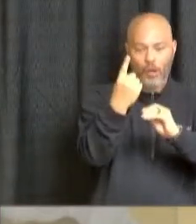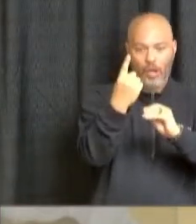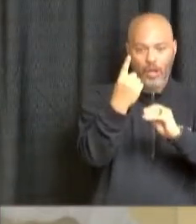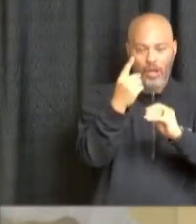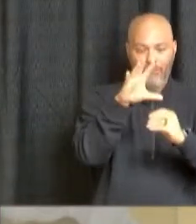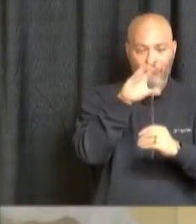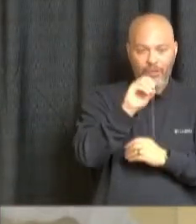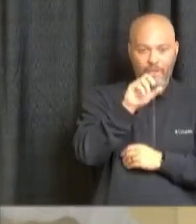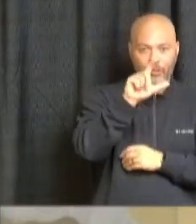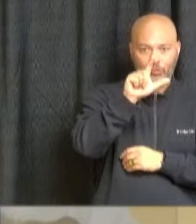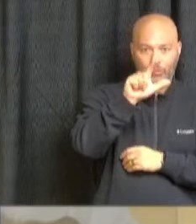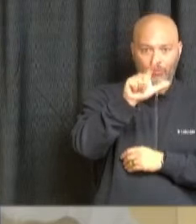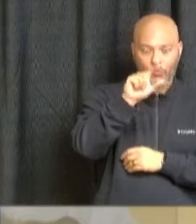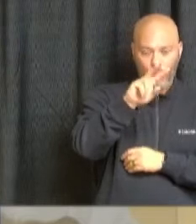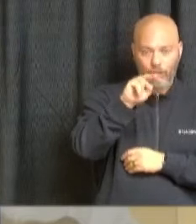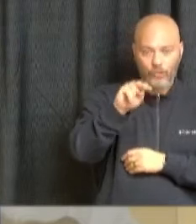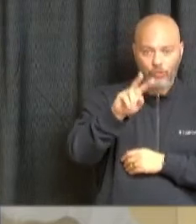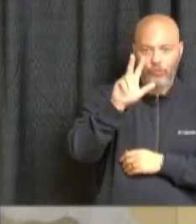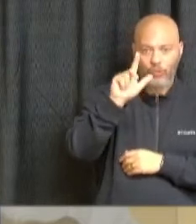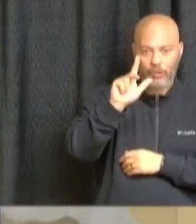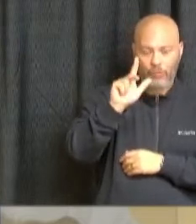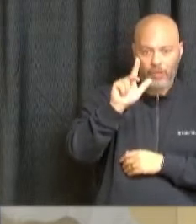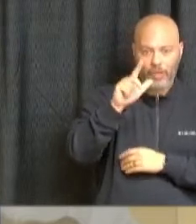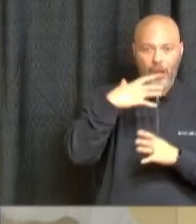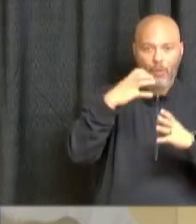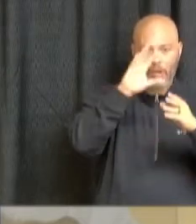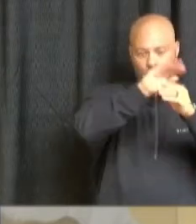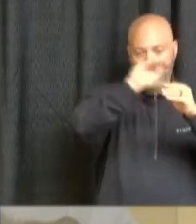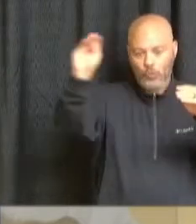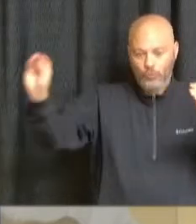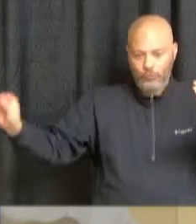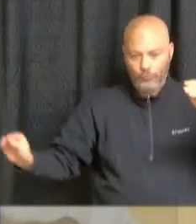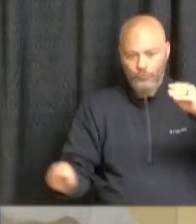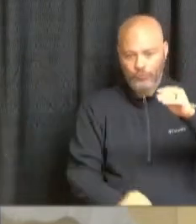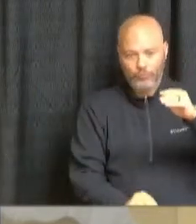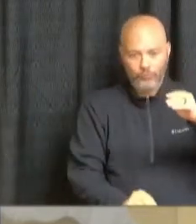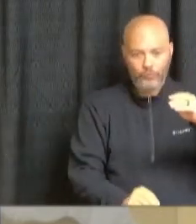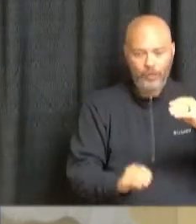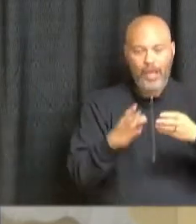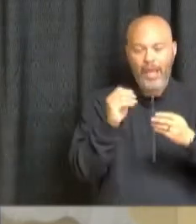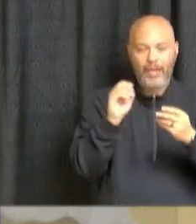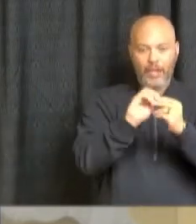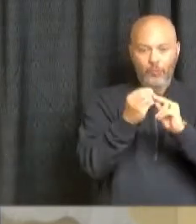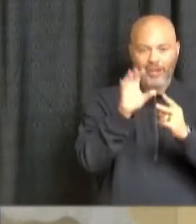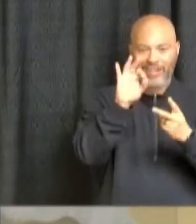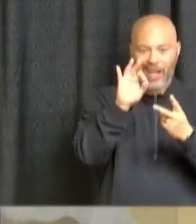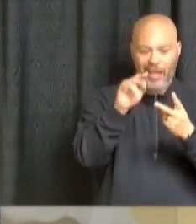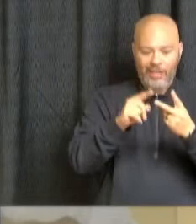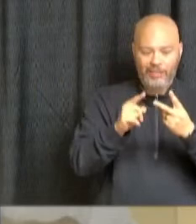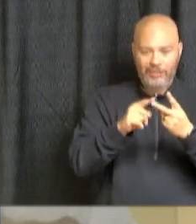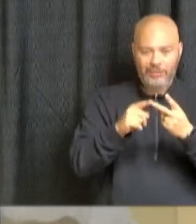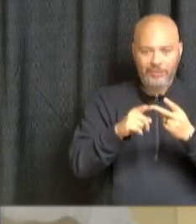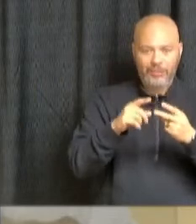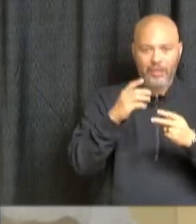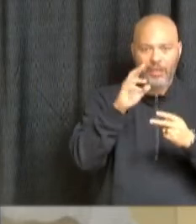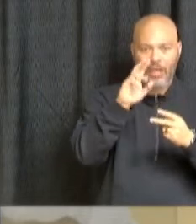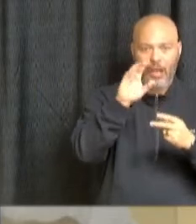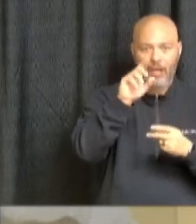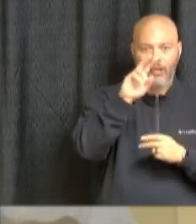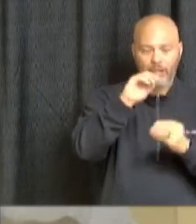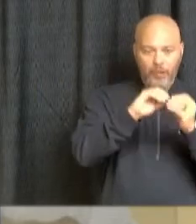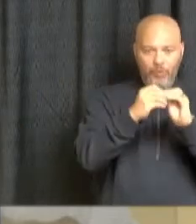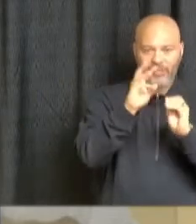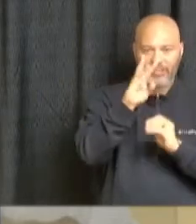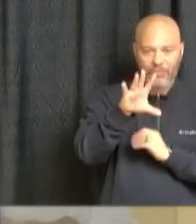ordinance 50, 2022, 23, and item number 9, ordinance